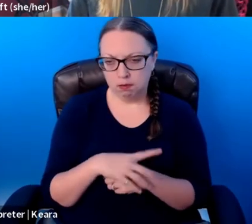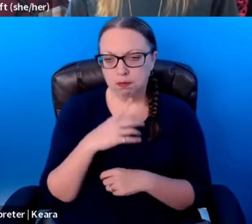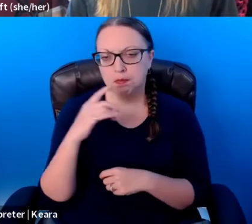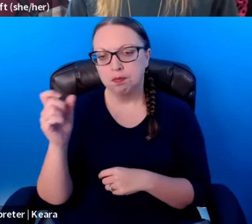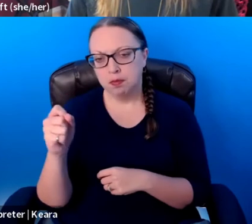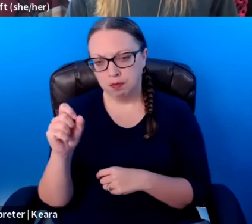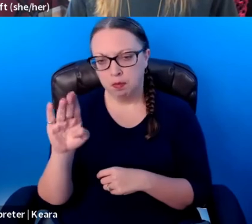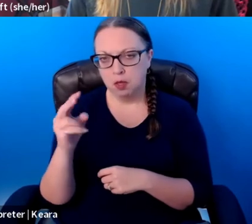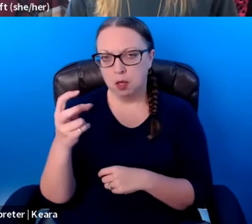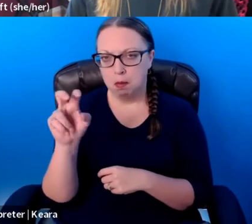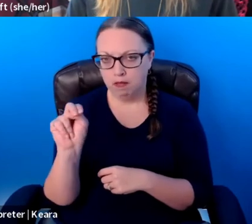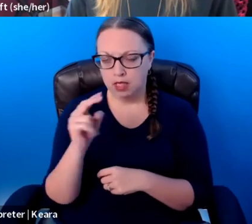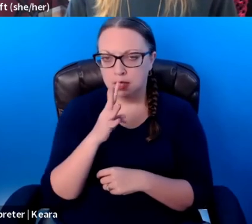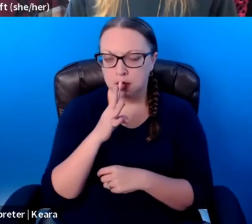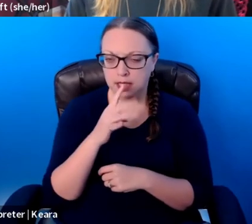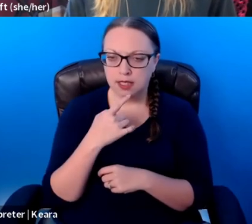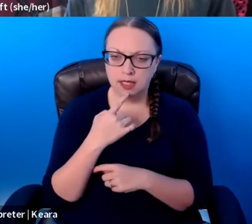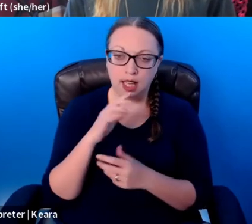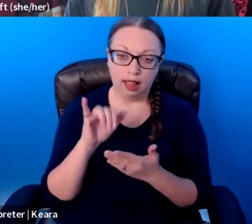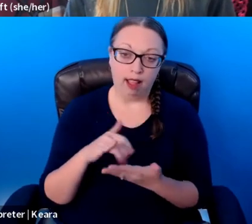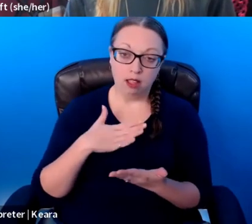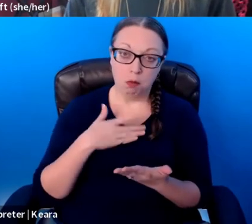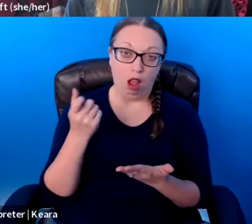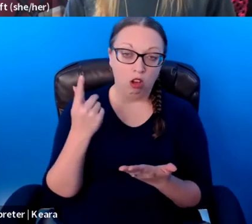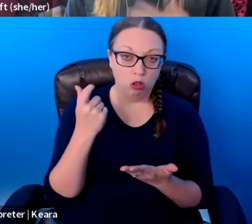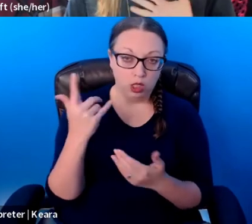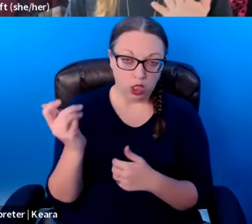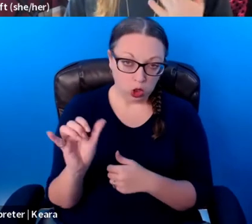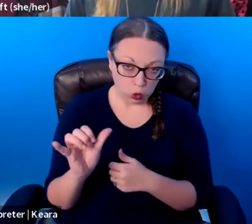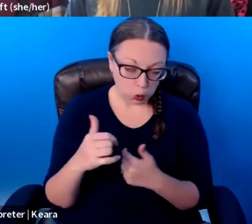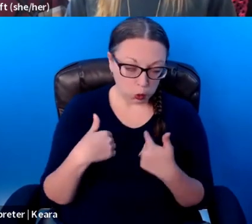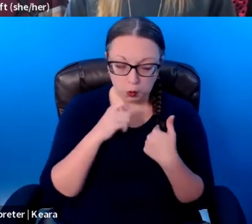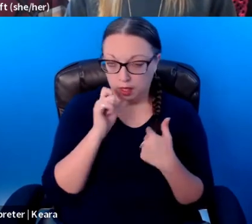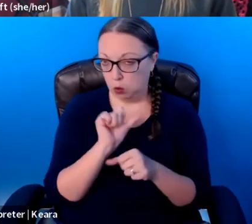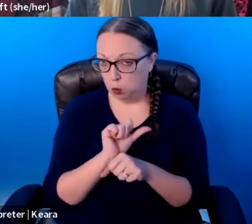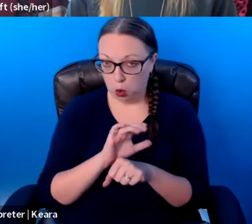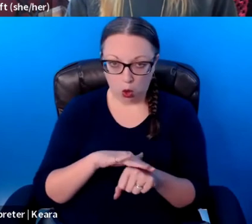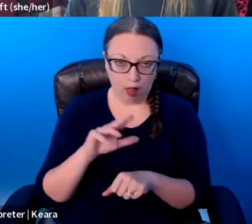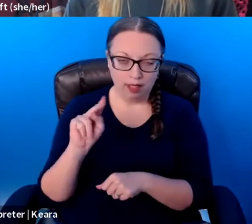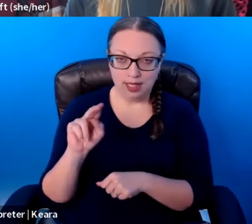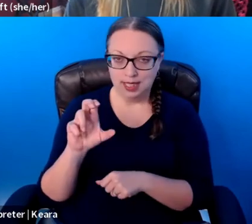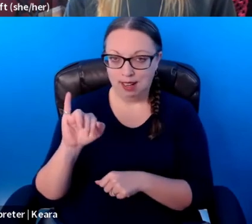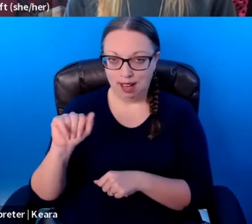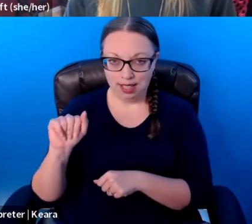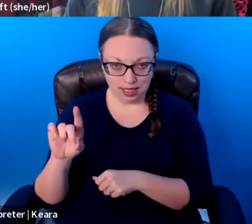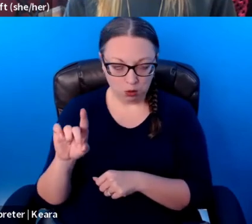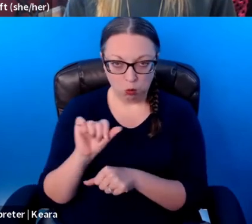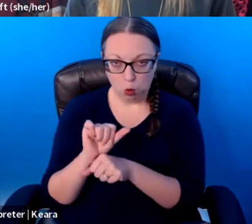Yeah. And that's my understanding as well. I don't work on the NCI work, but I do know that my